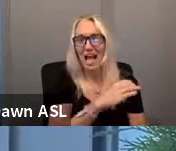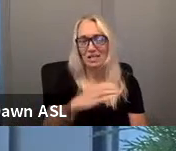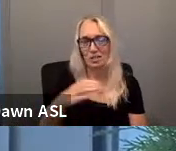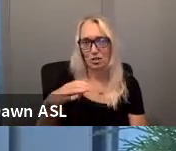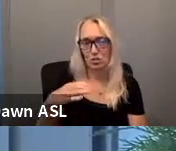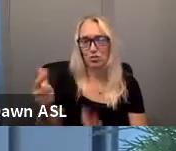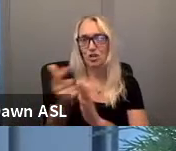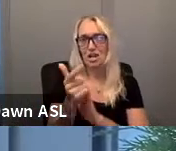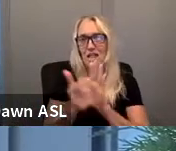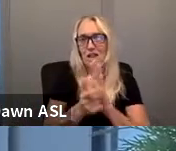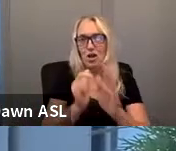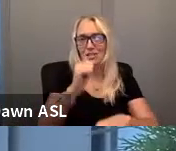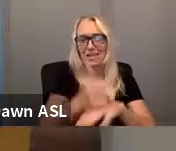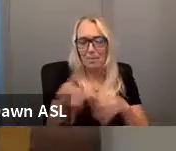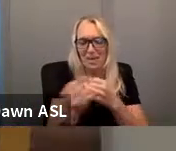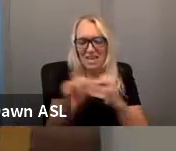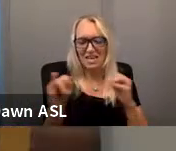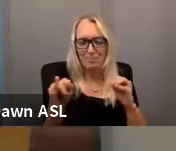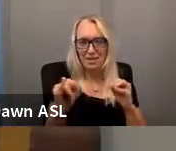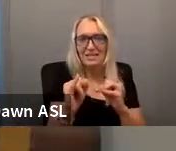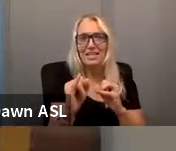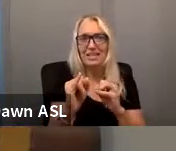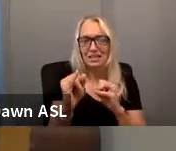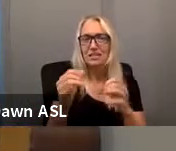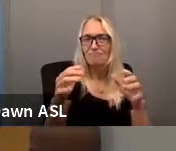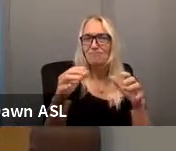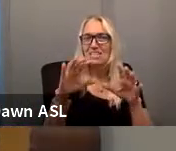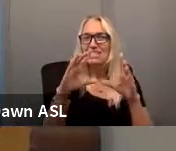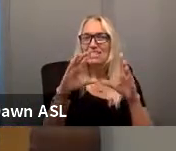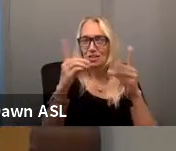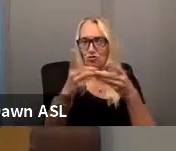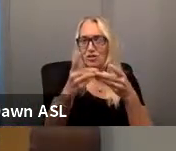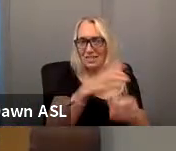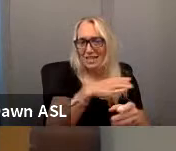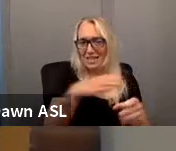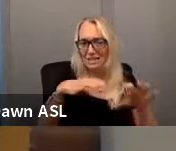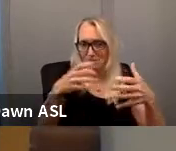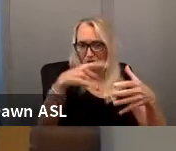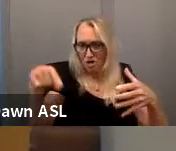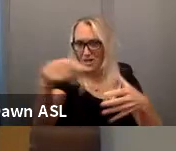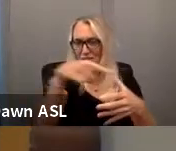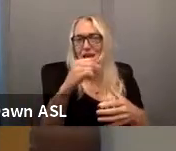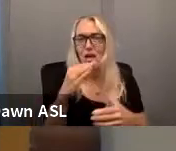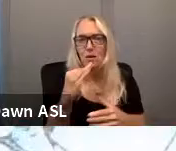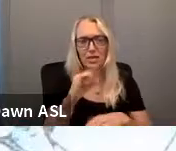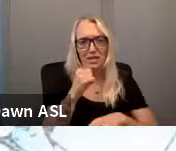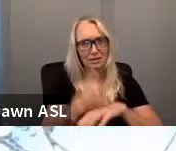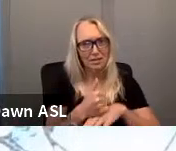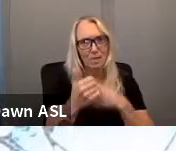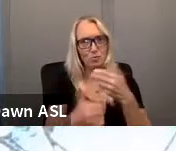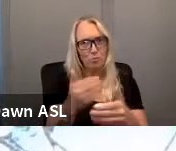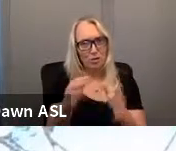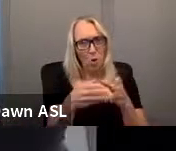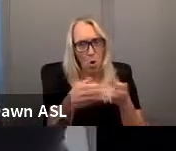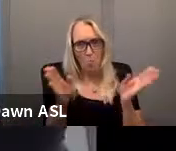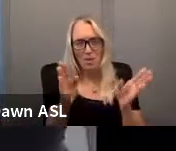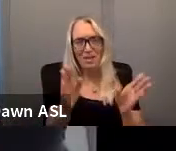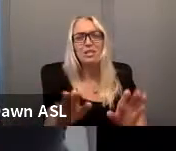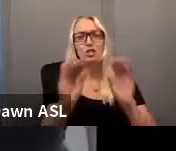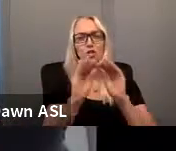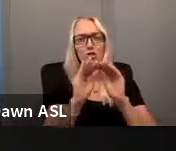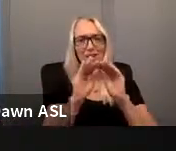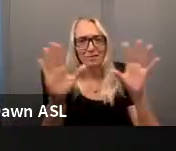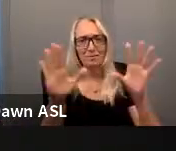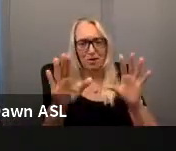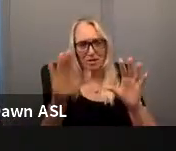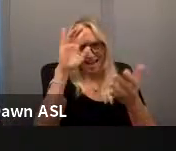an independent redistricting commission. As commission members, we've committed ourselves to a process that is open, transparent, and